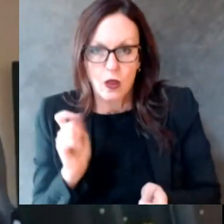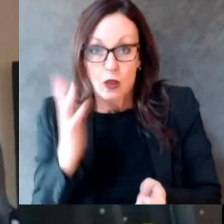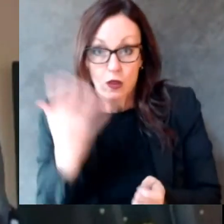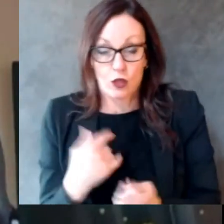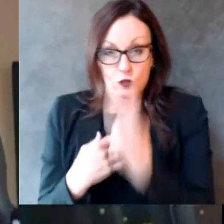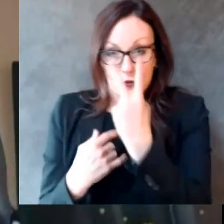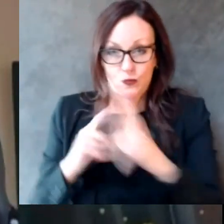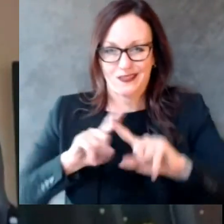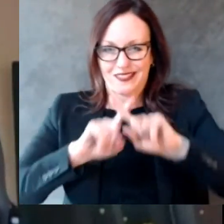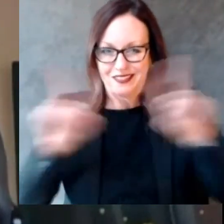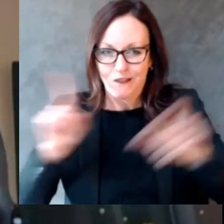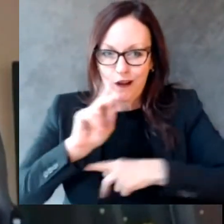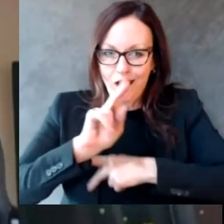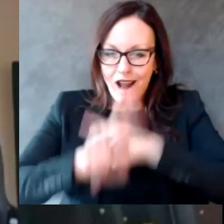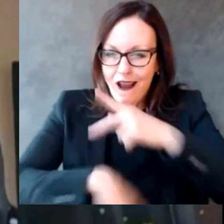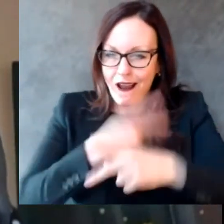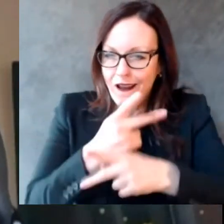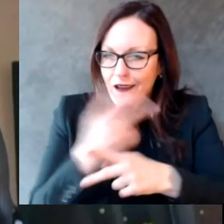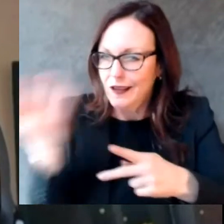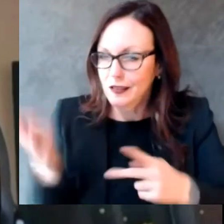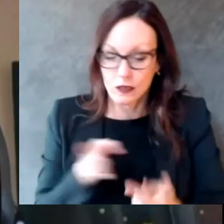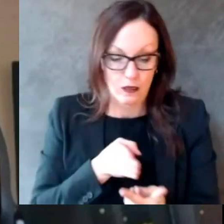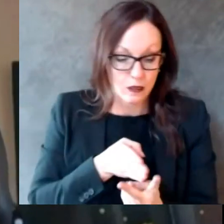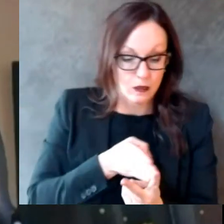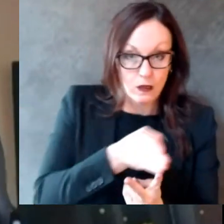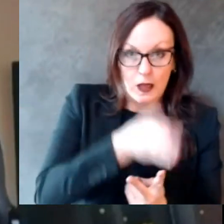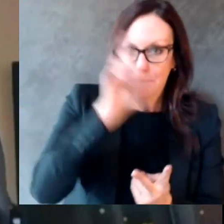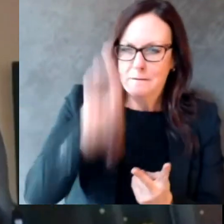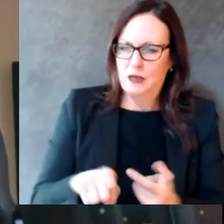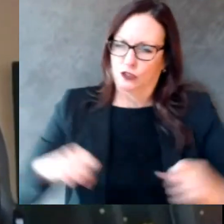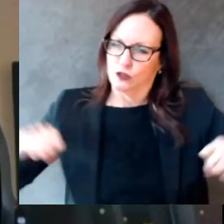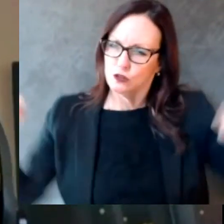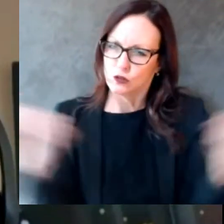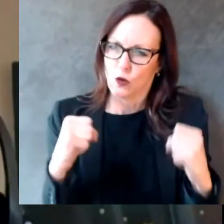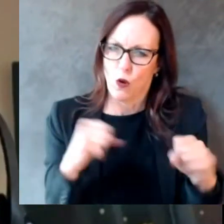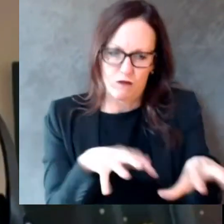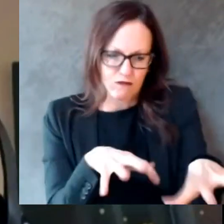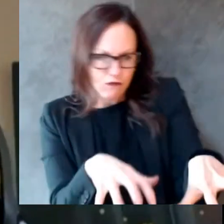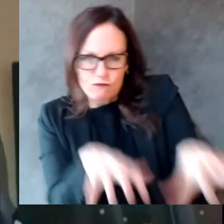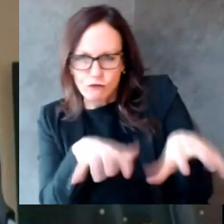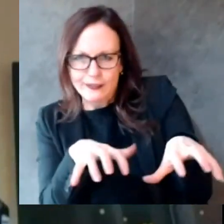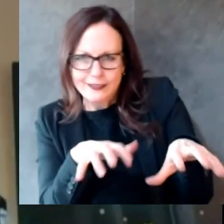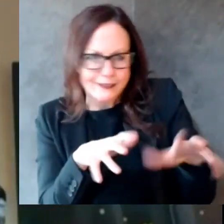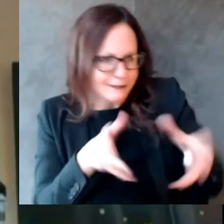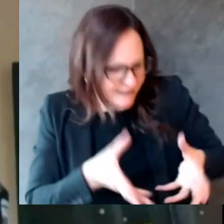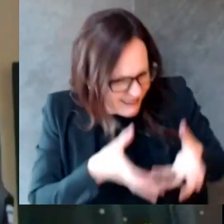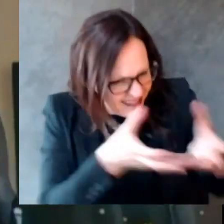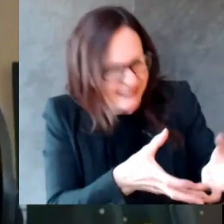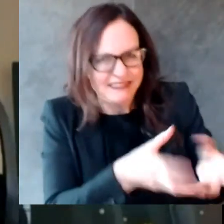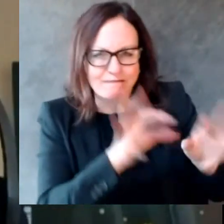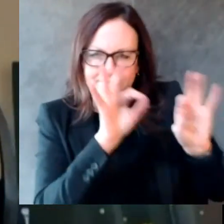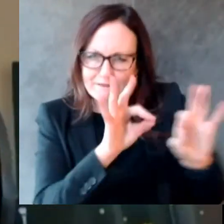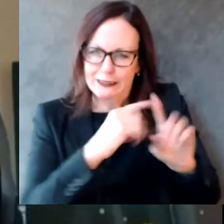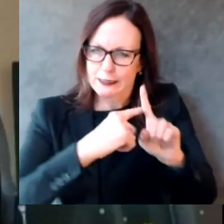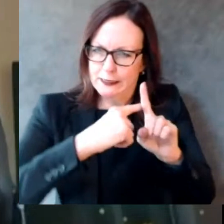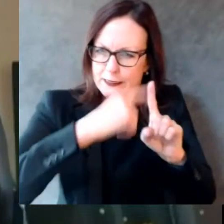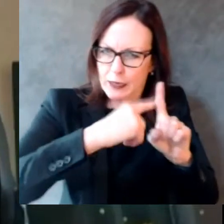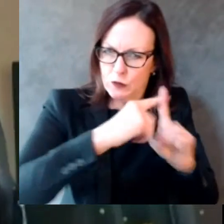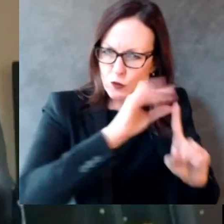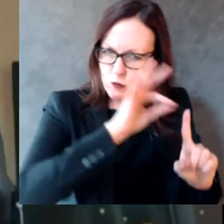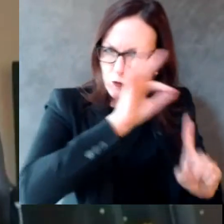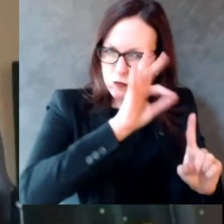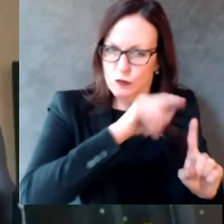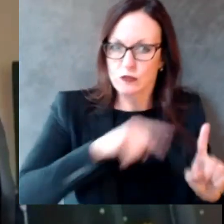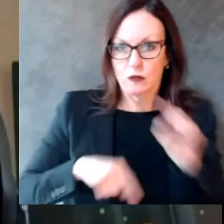does. The multi-dose vials are going to be a challenge as we move into this next phase